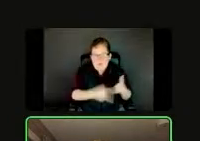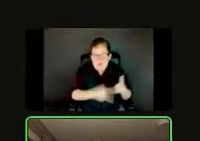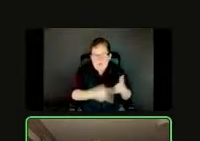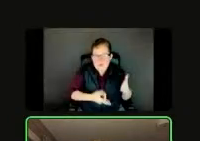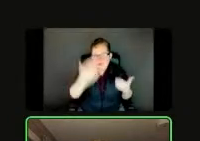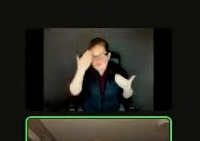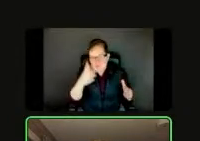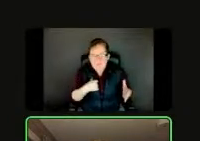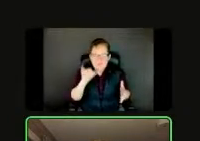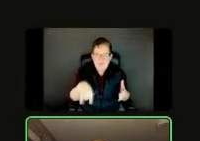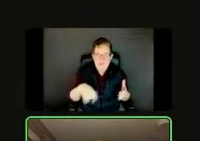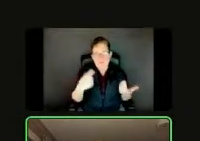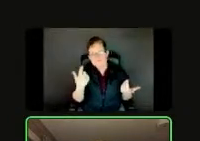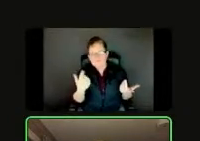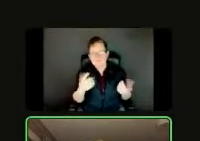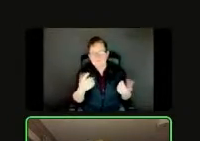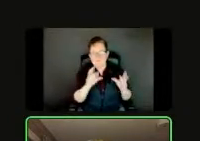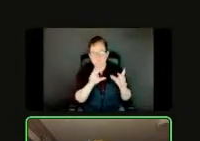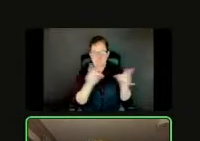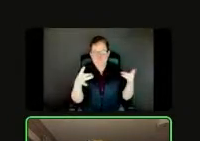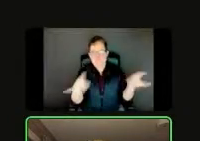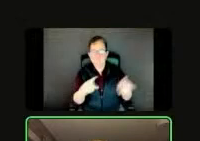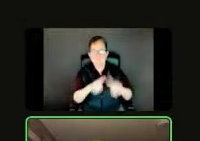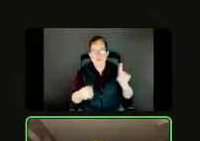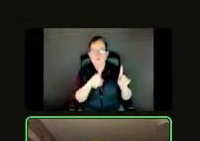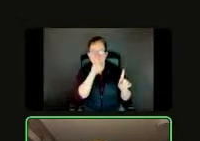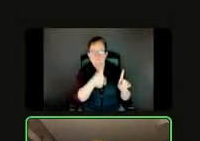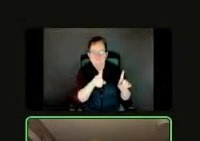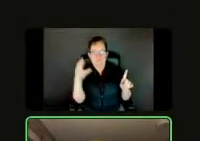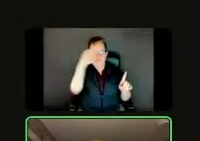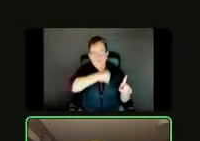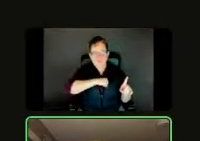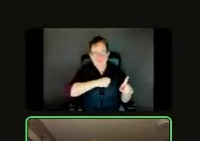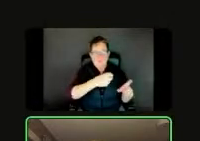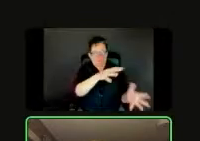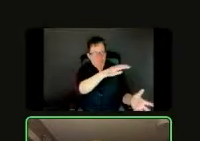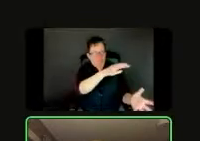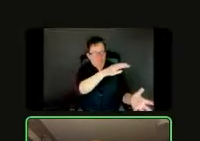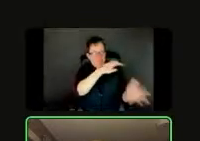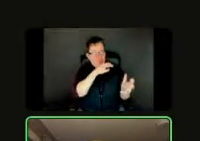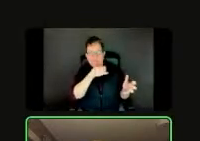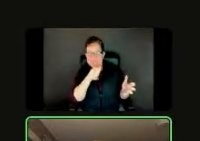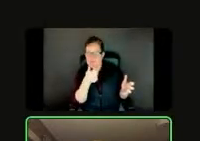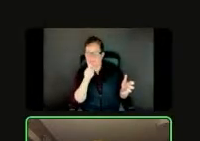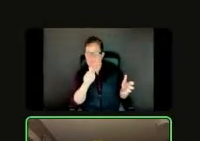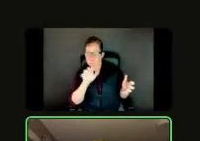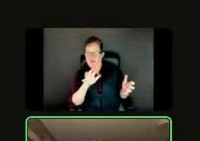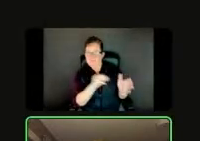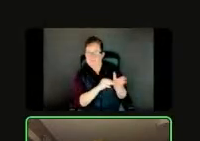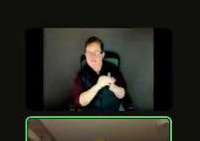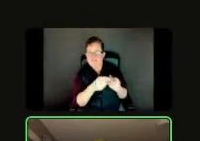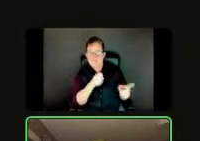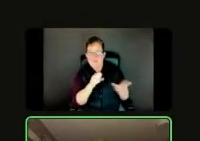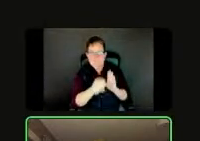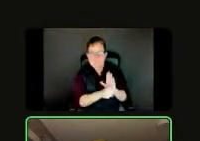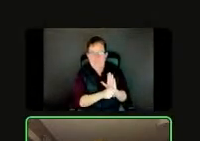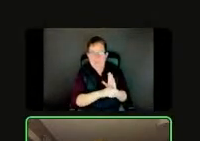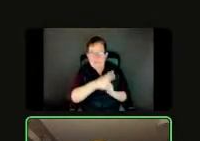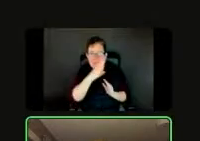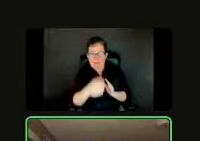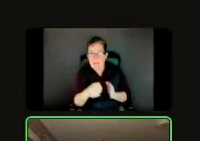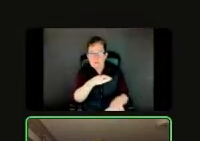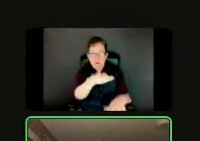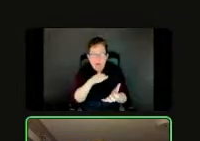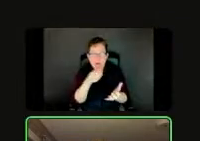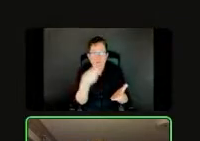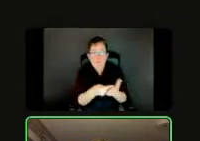also assumes that we are getting $10.5 million from the state and that we will never, ever, ever receive any other funds